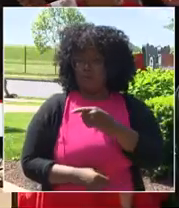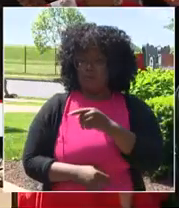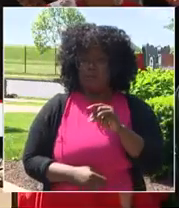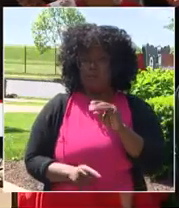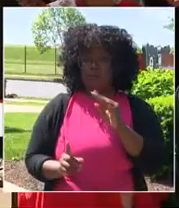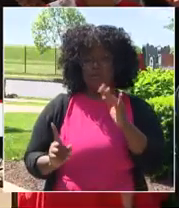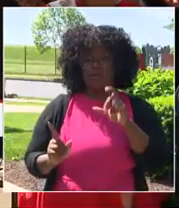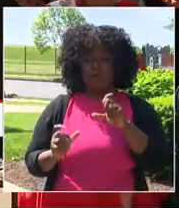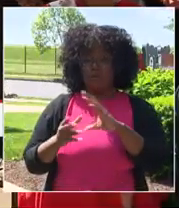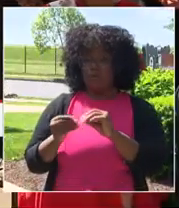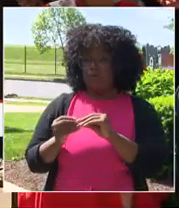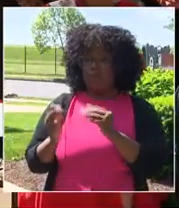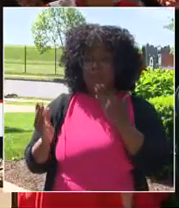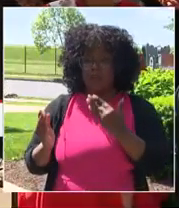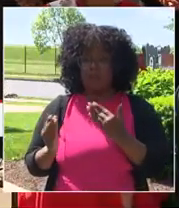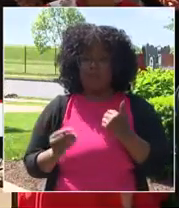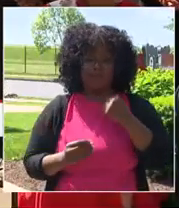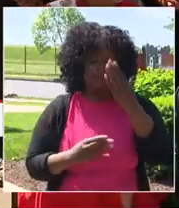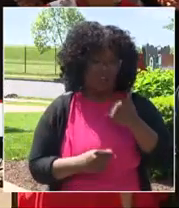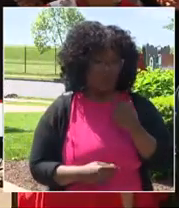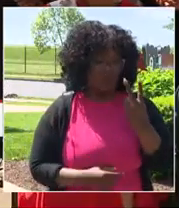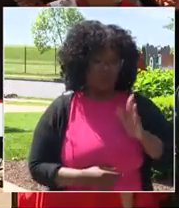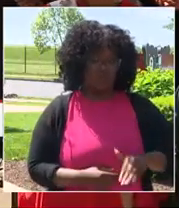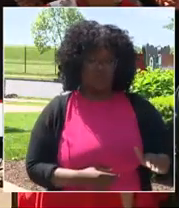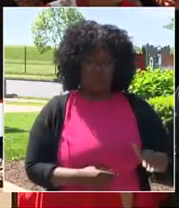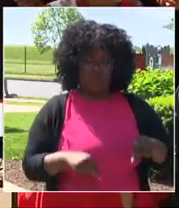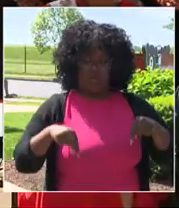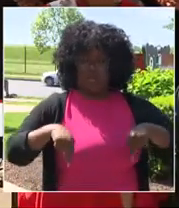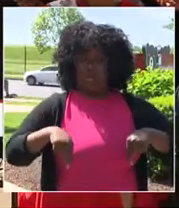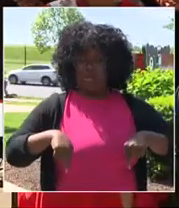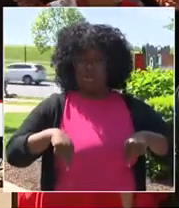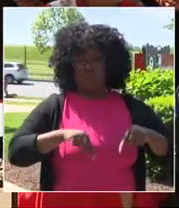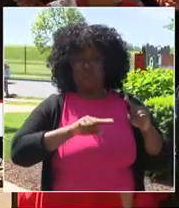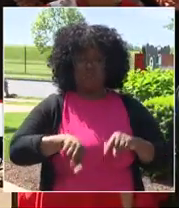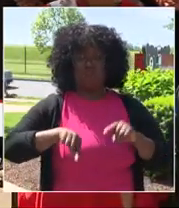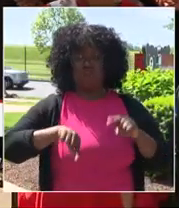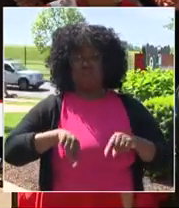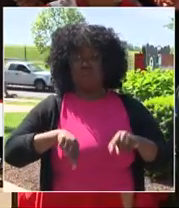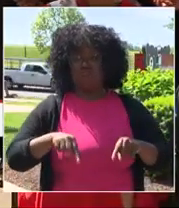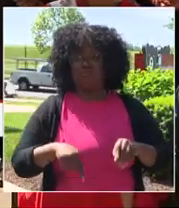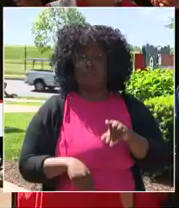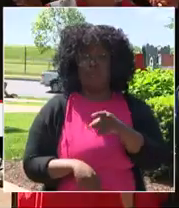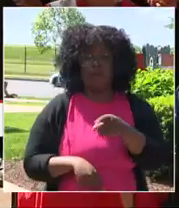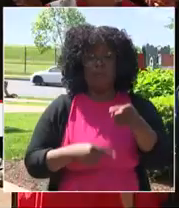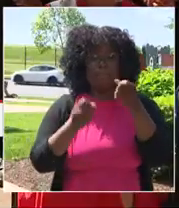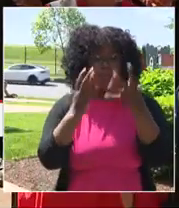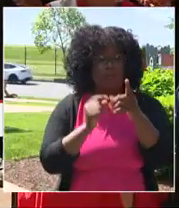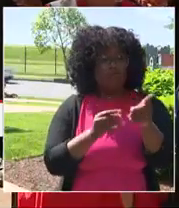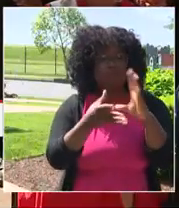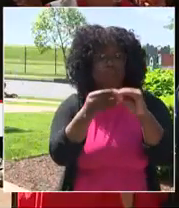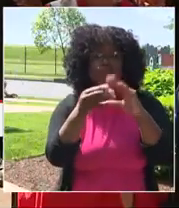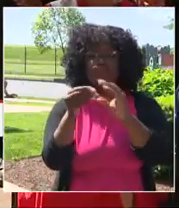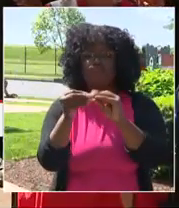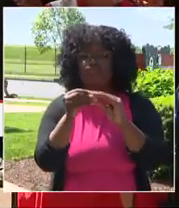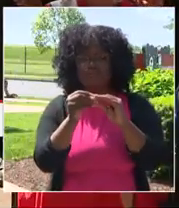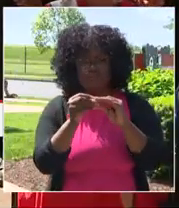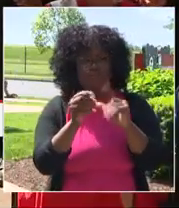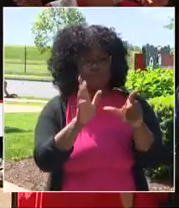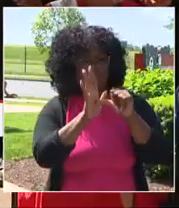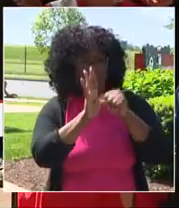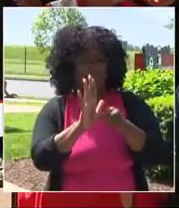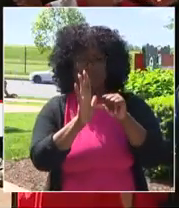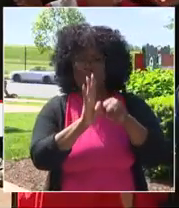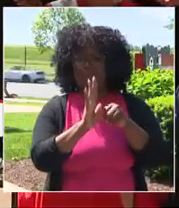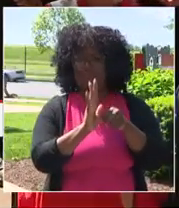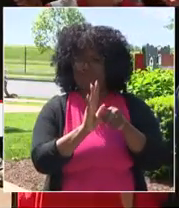care. A lot has already been said, but this is what I want to drive home. We've seen some of the talking points that have been circulated on the